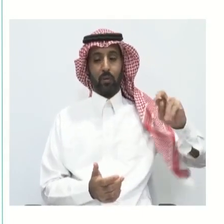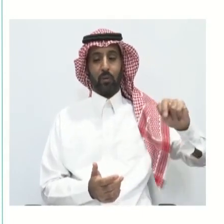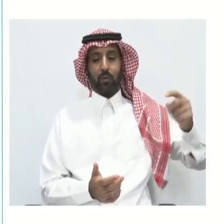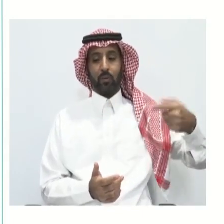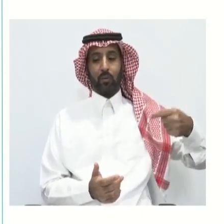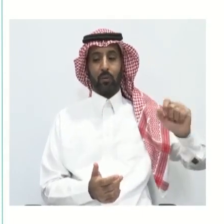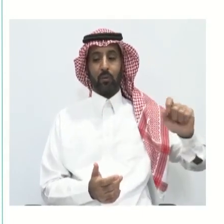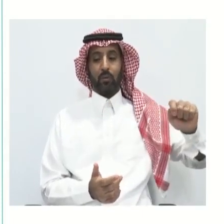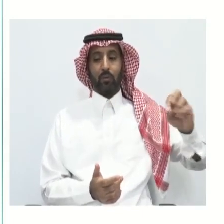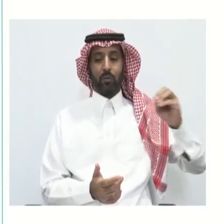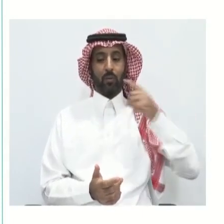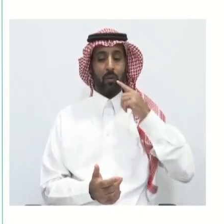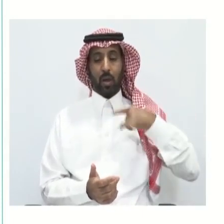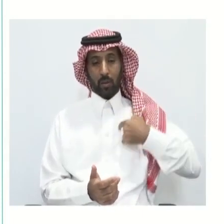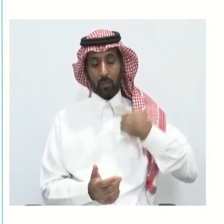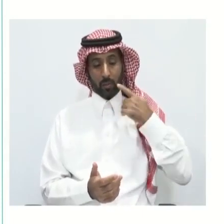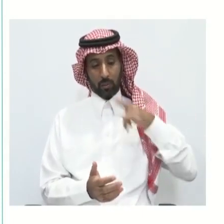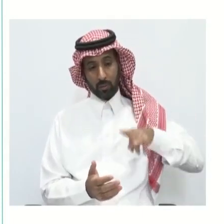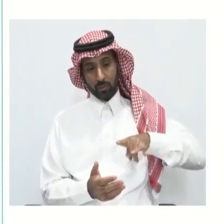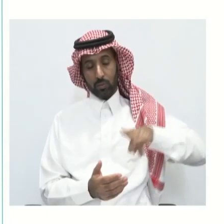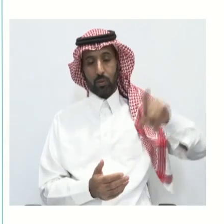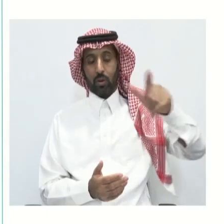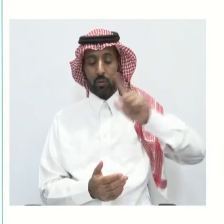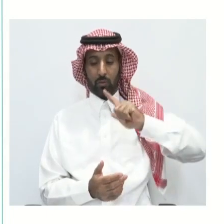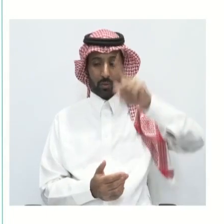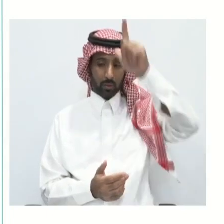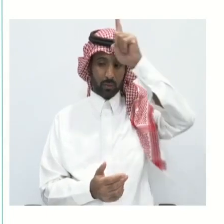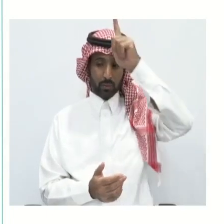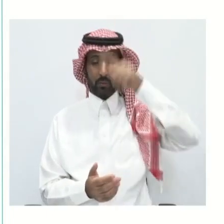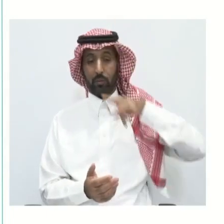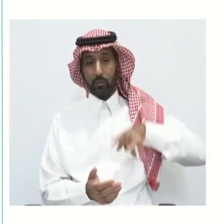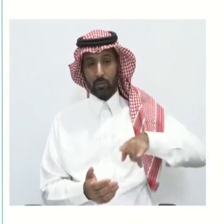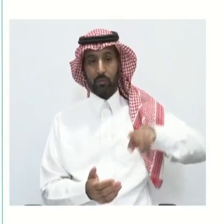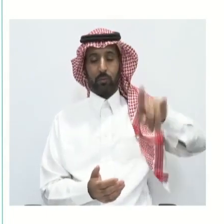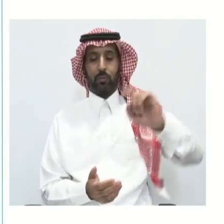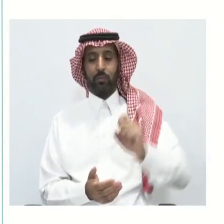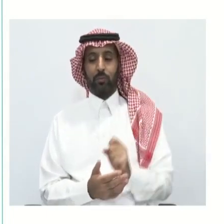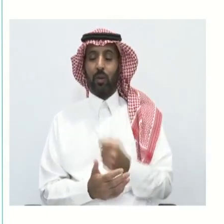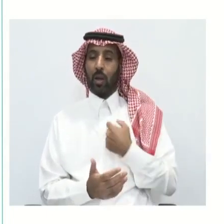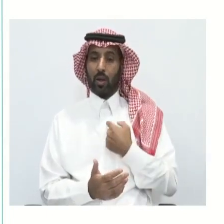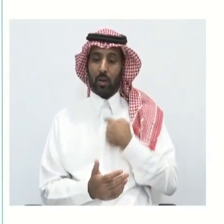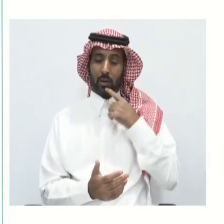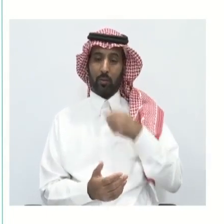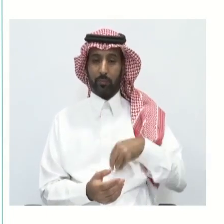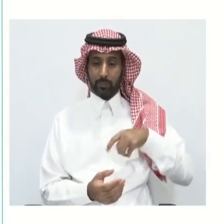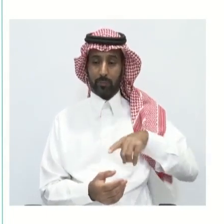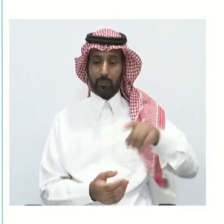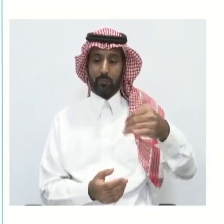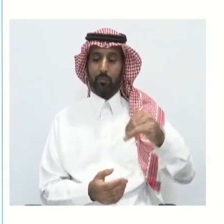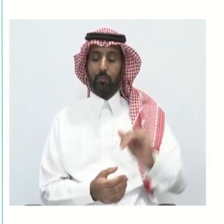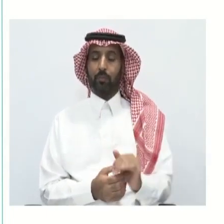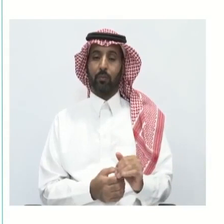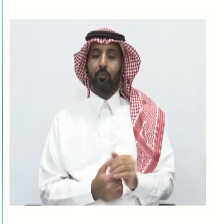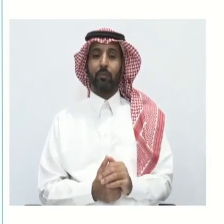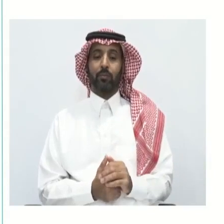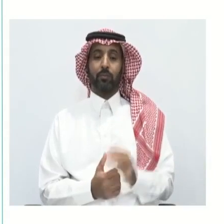to travel to Jordan. I'm going to travel to Jordan. So I then am going to,